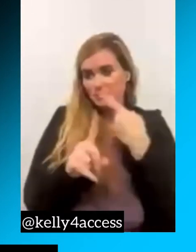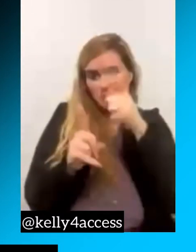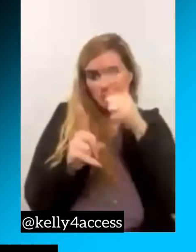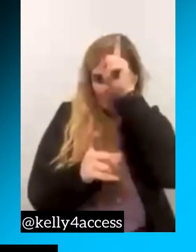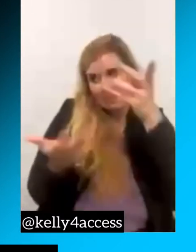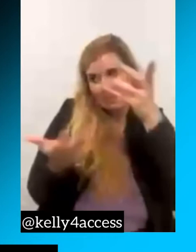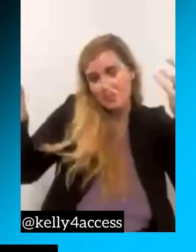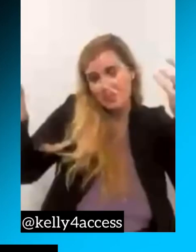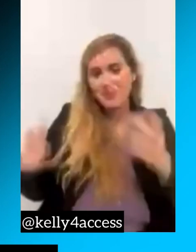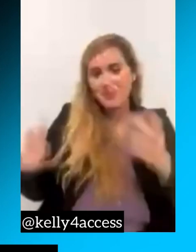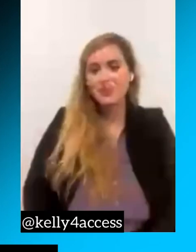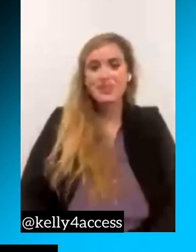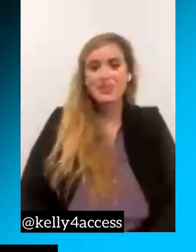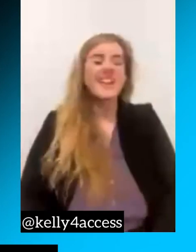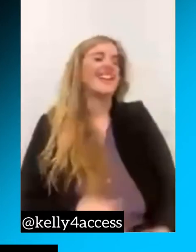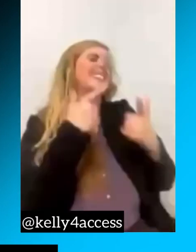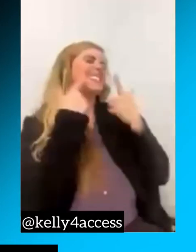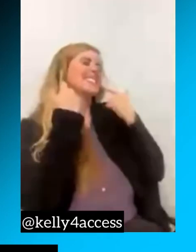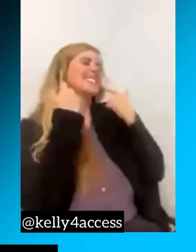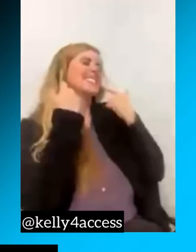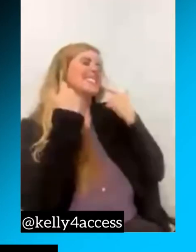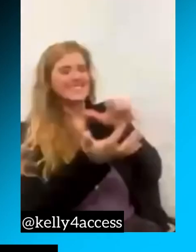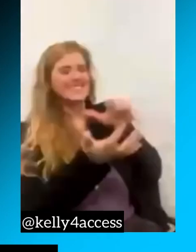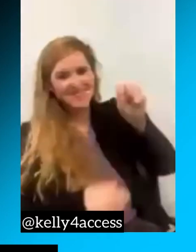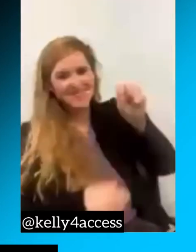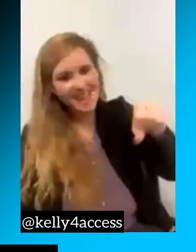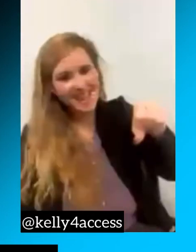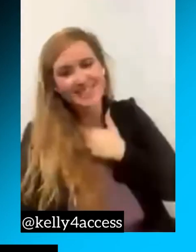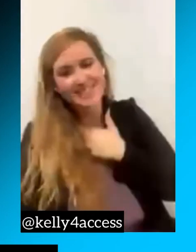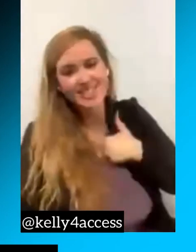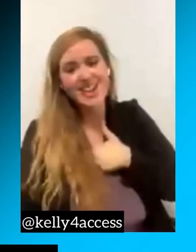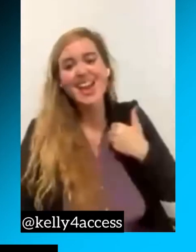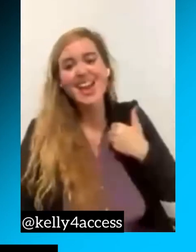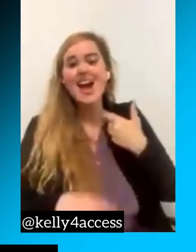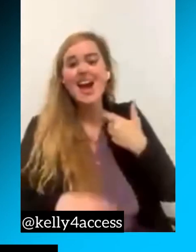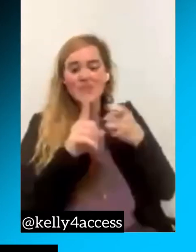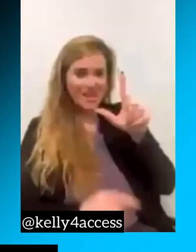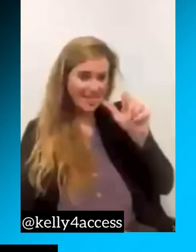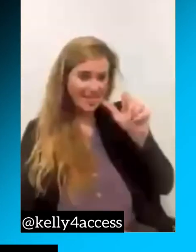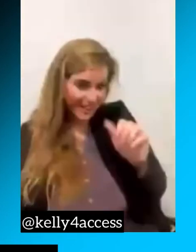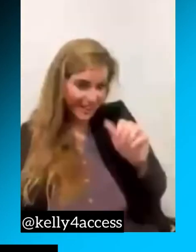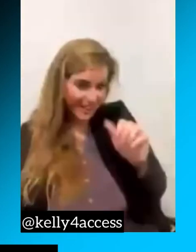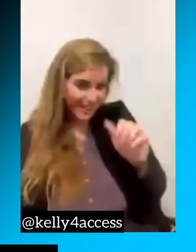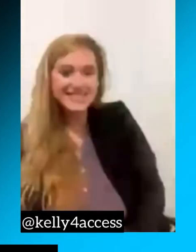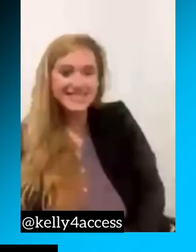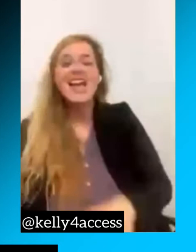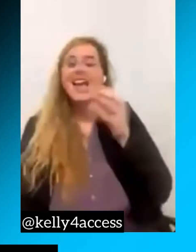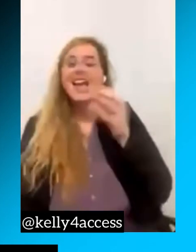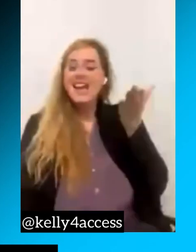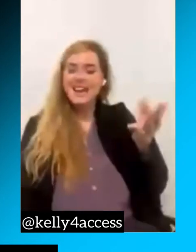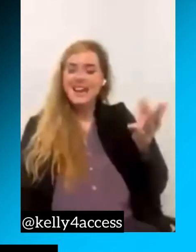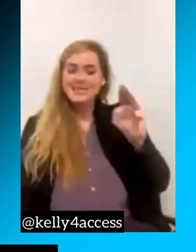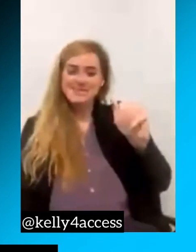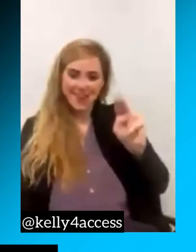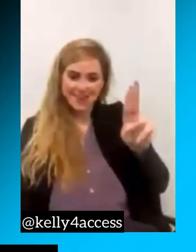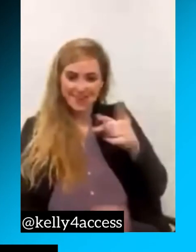clear. Yeah, sorry. Yeah, so I'm from Los Angeles, and Manu's.